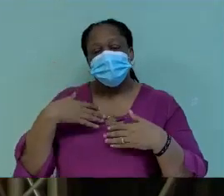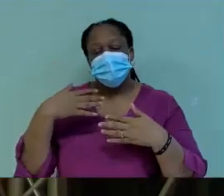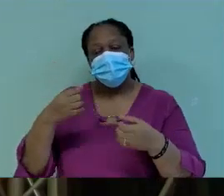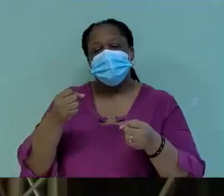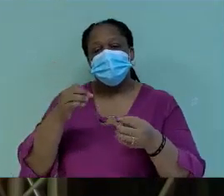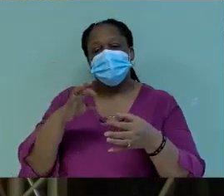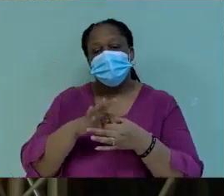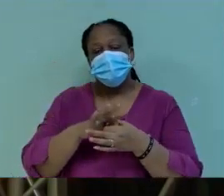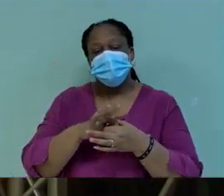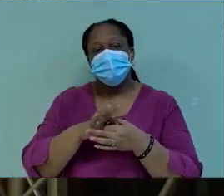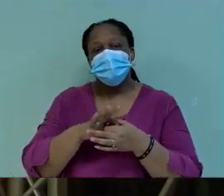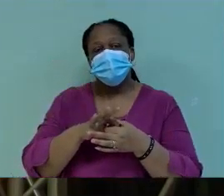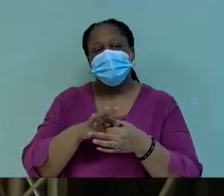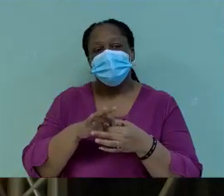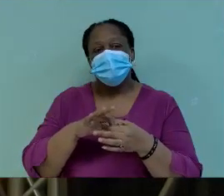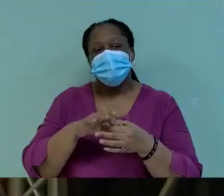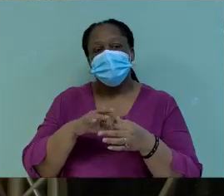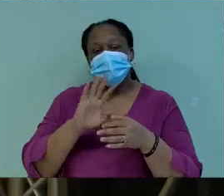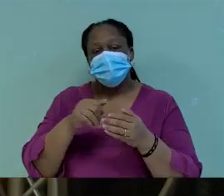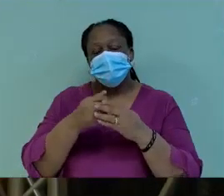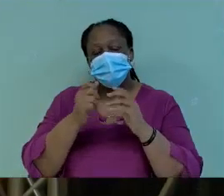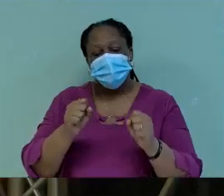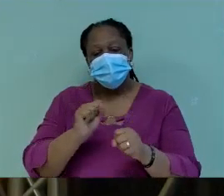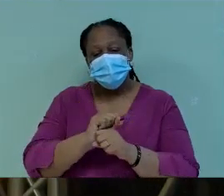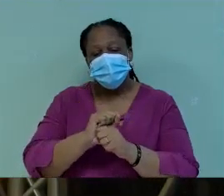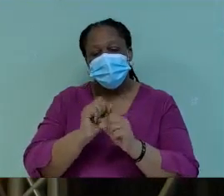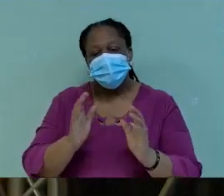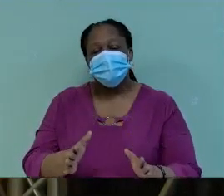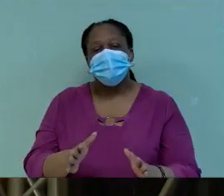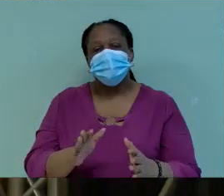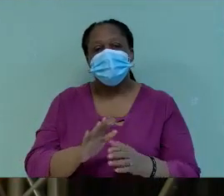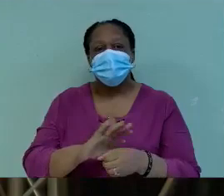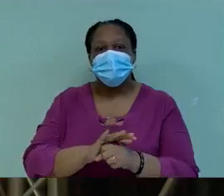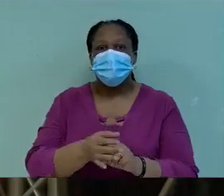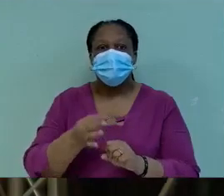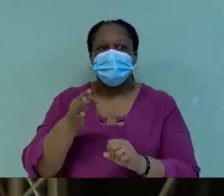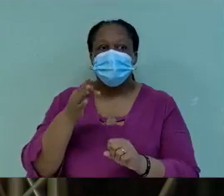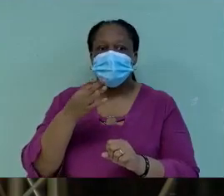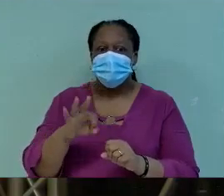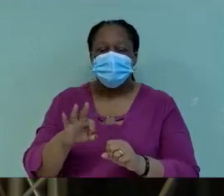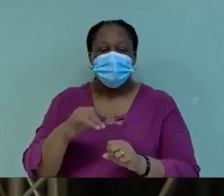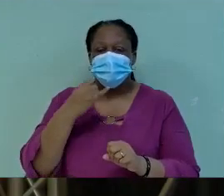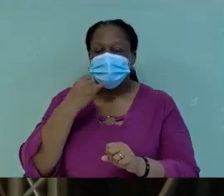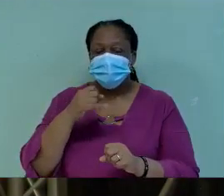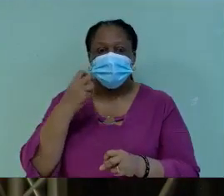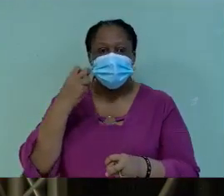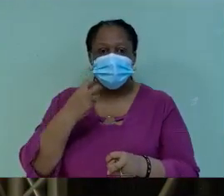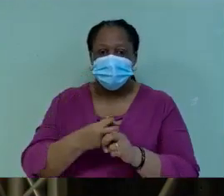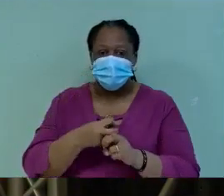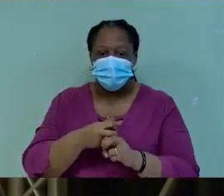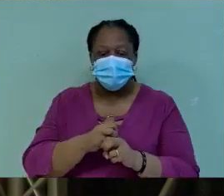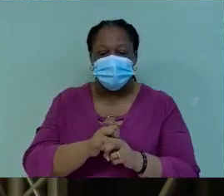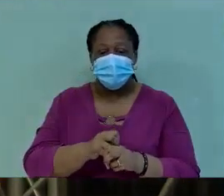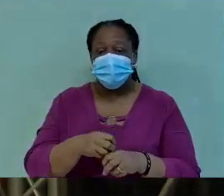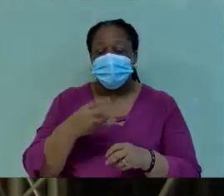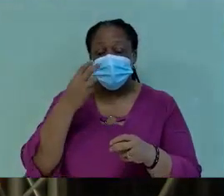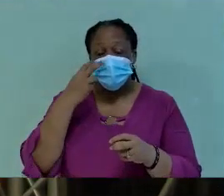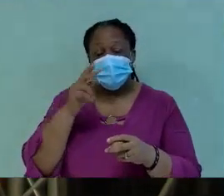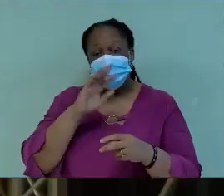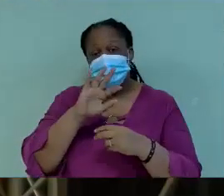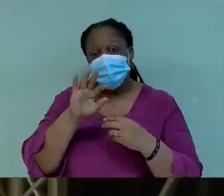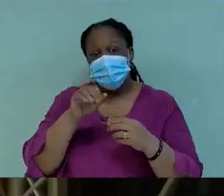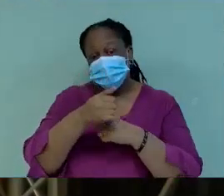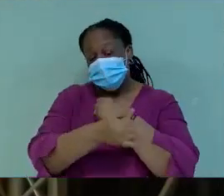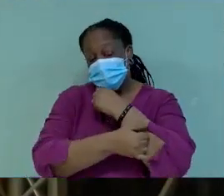COVID-19 is potentially the most significant crisis faced by our country for many, many years. Our